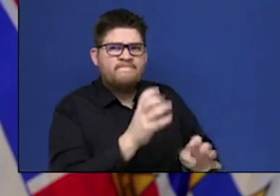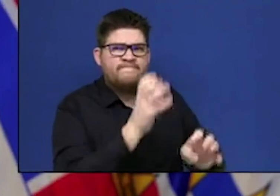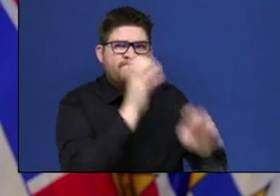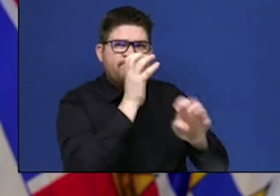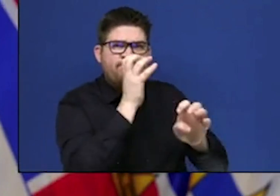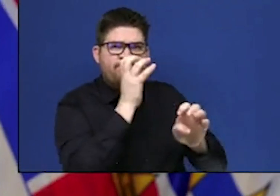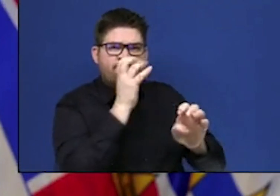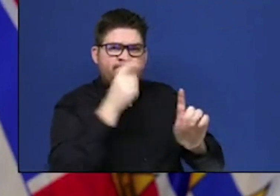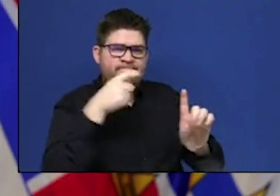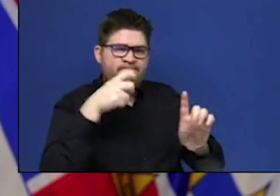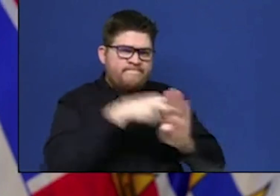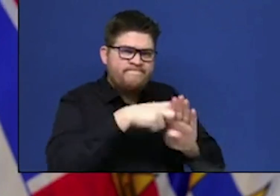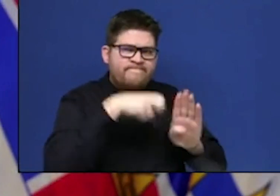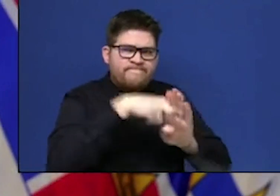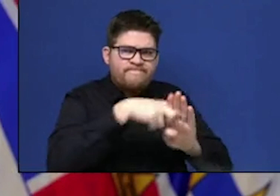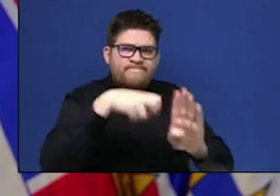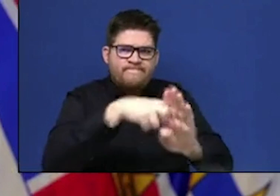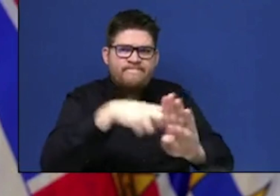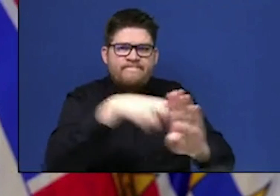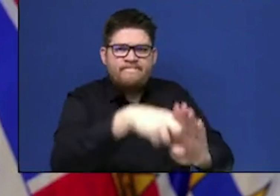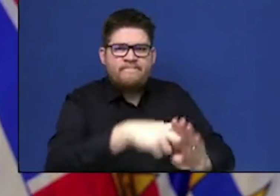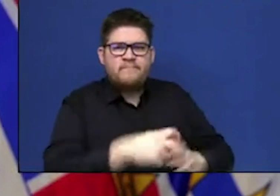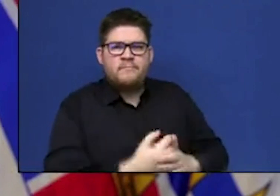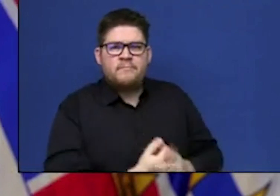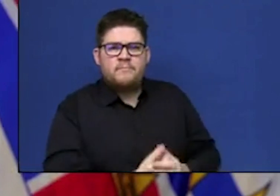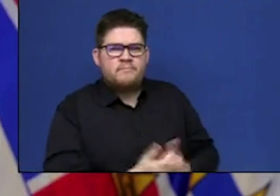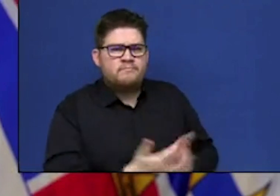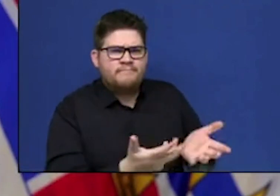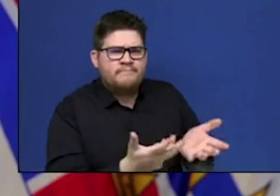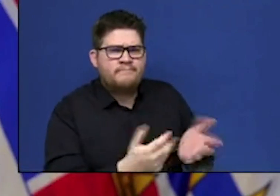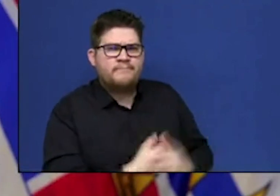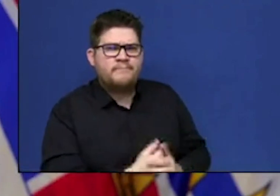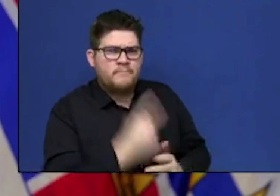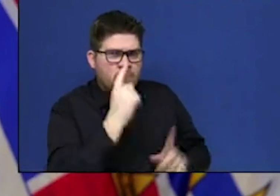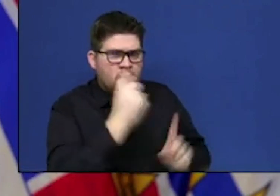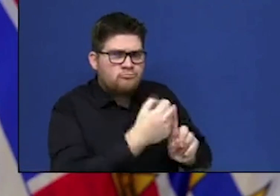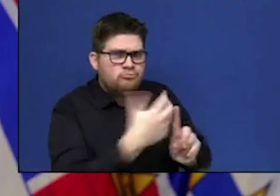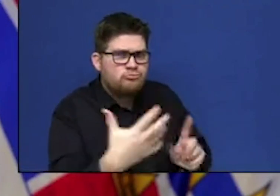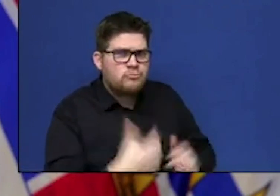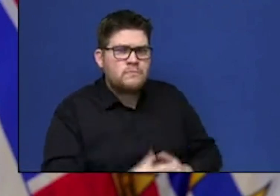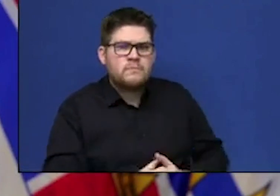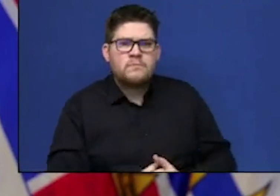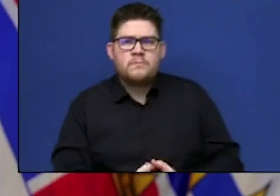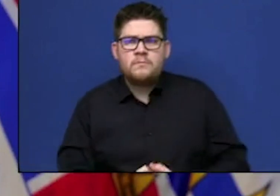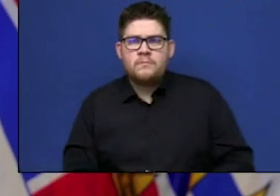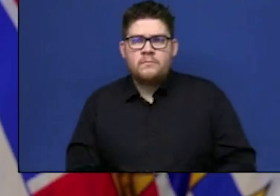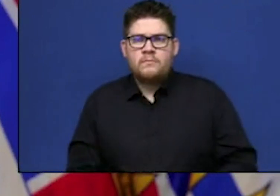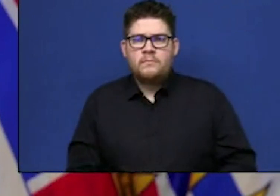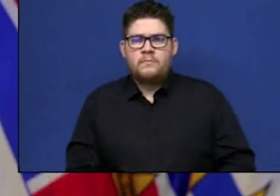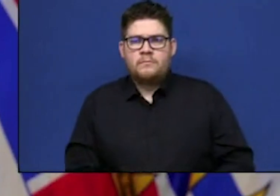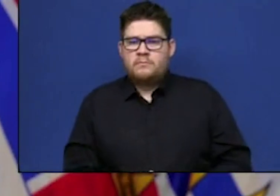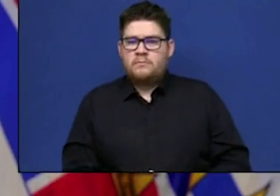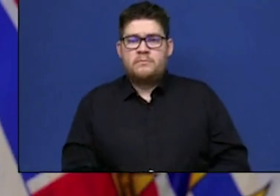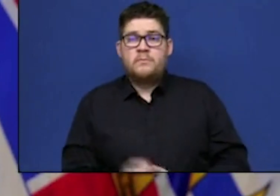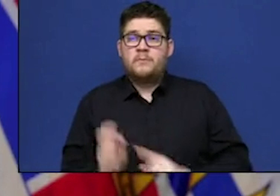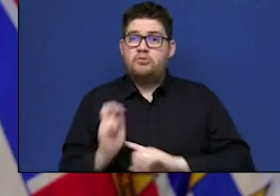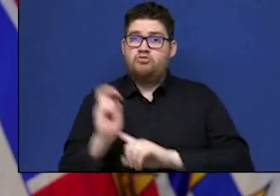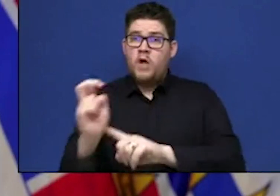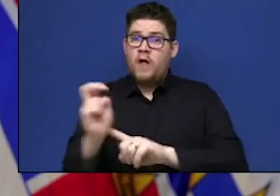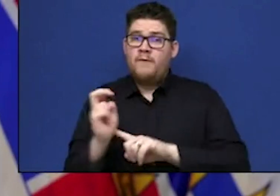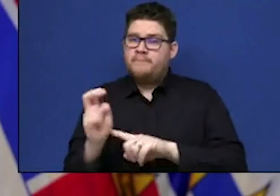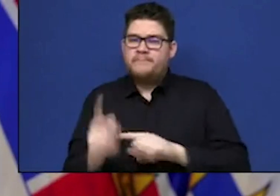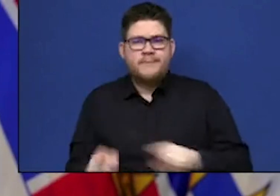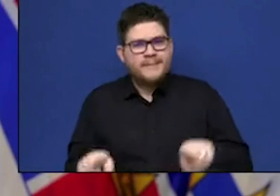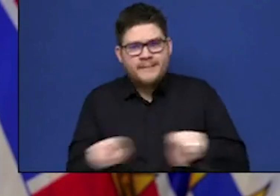tested? I'm a little bit unclear in the language there. Yeah, no, it is the same as what we've been saying, but we are reinforcing it now.